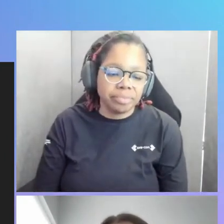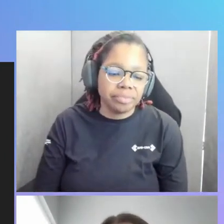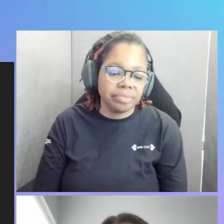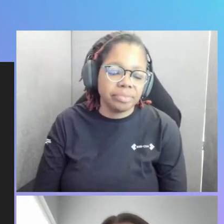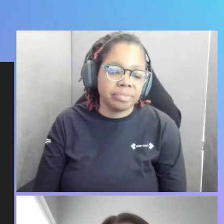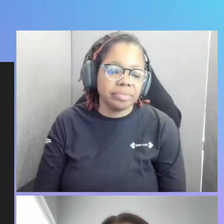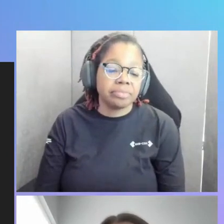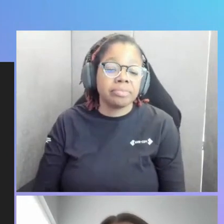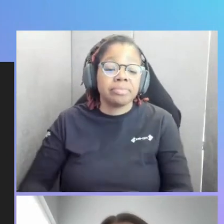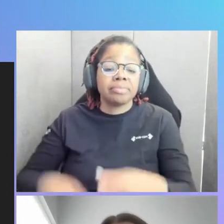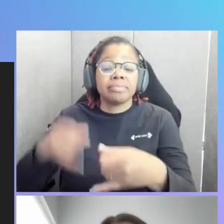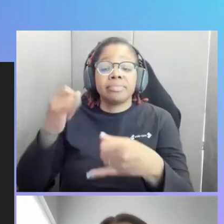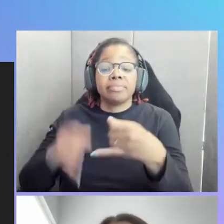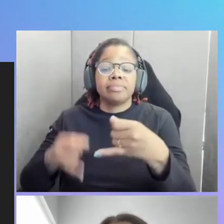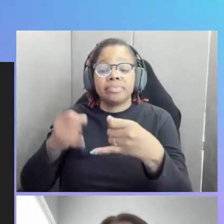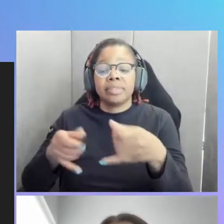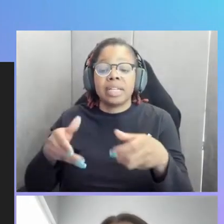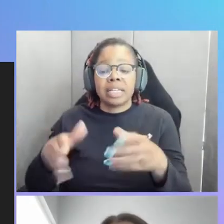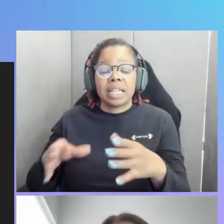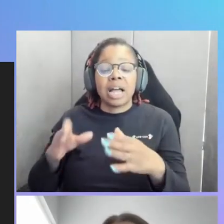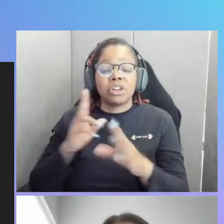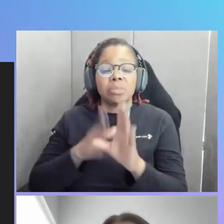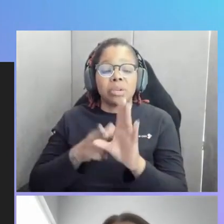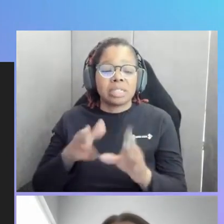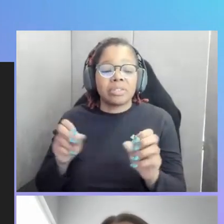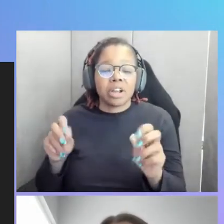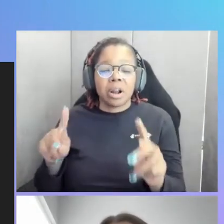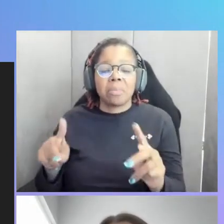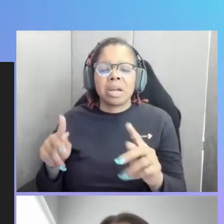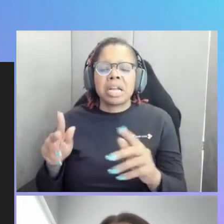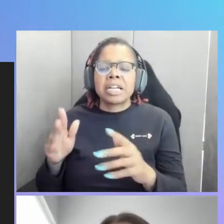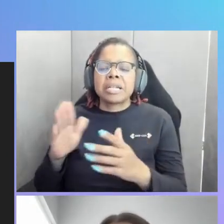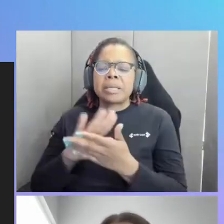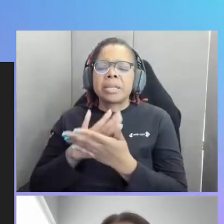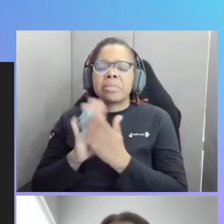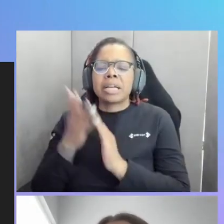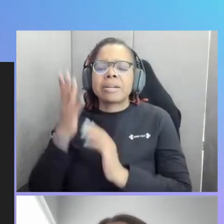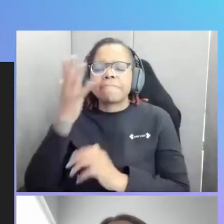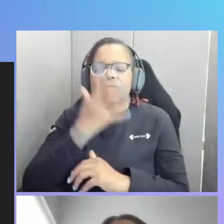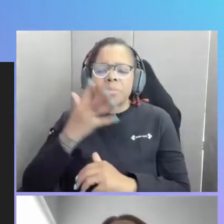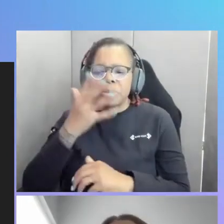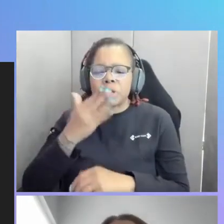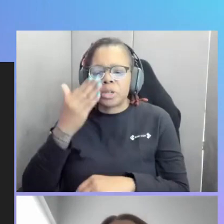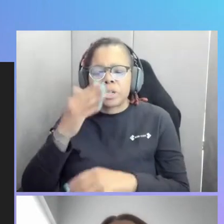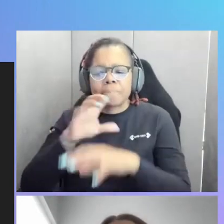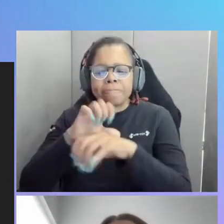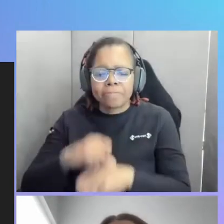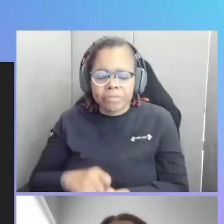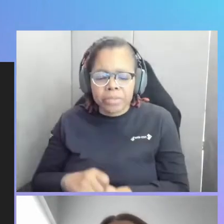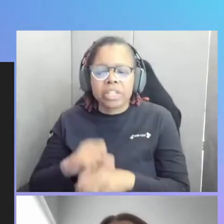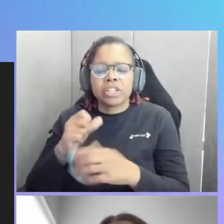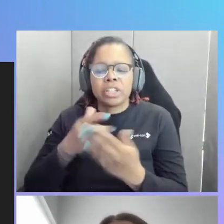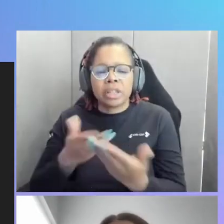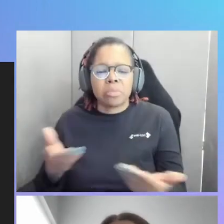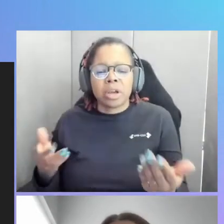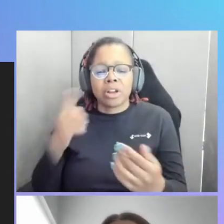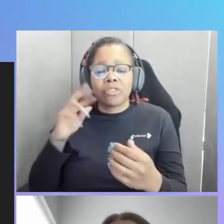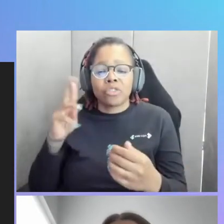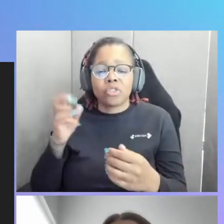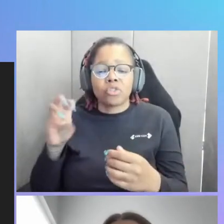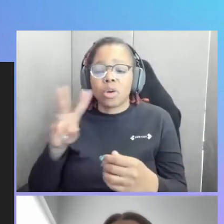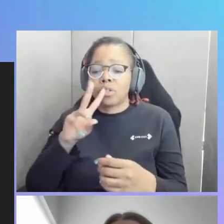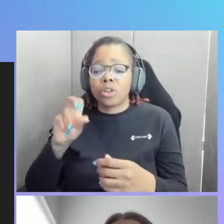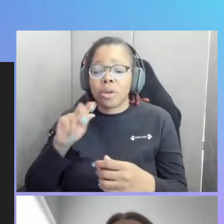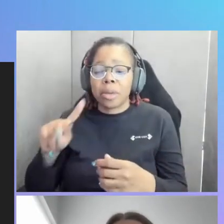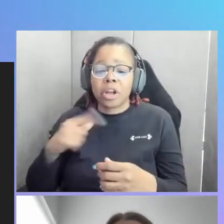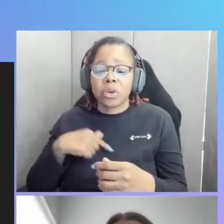And then lastly, give your participants an opportunity to familiarize themselves with the product. So for row talkback, we